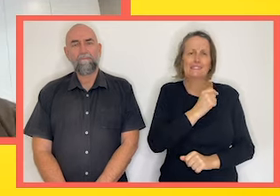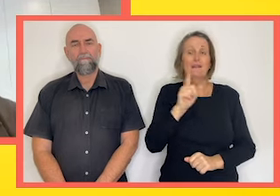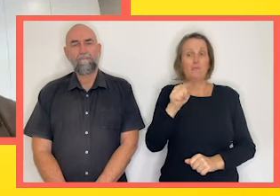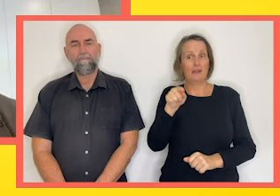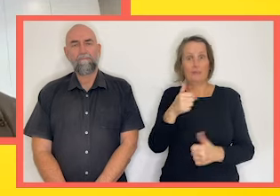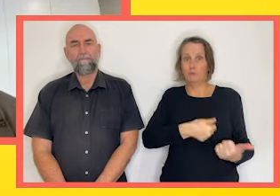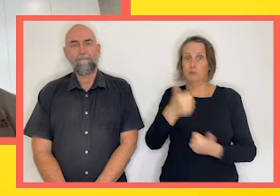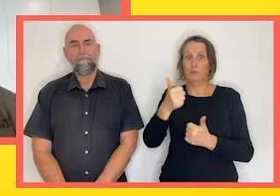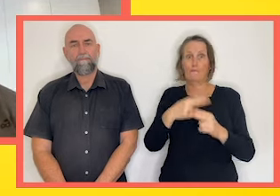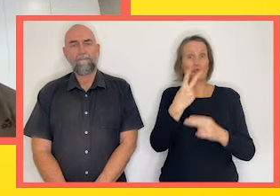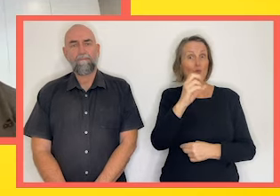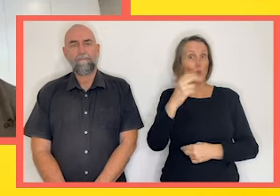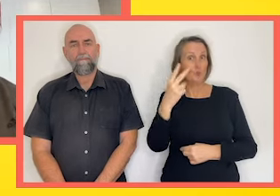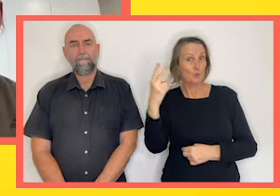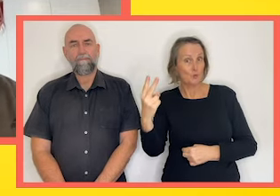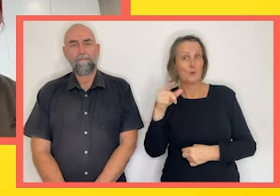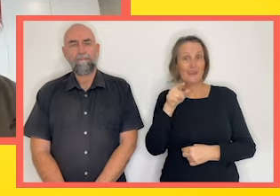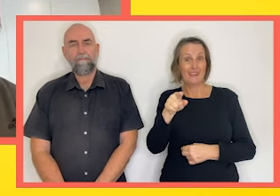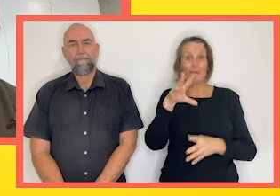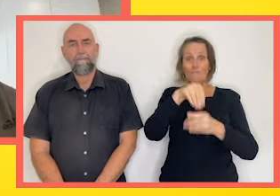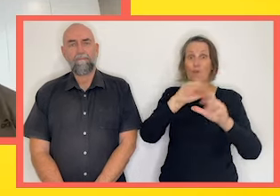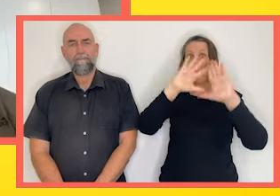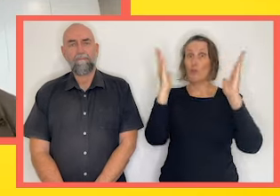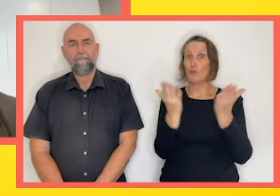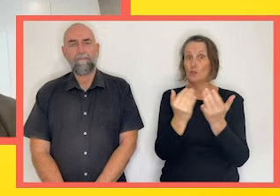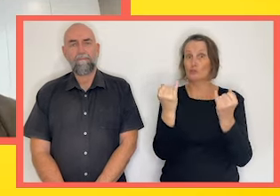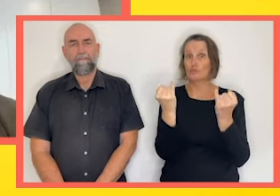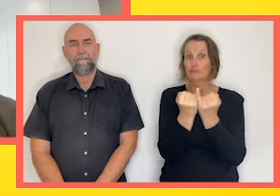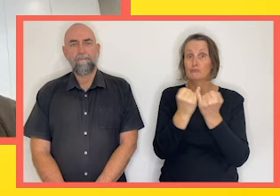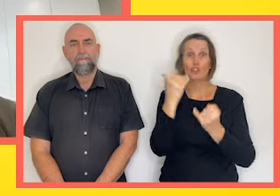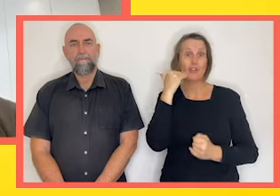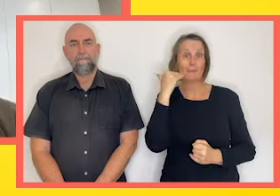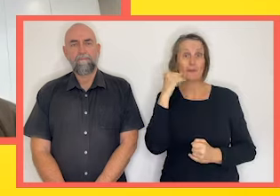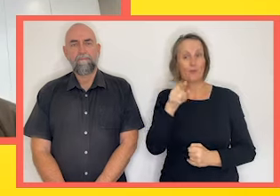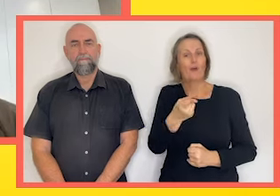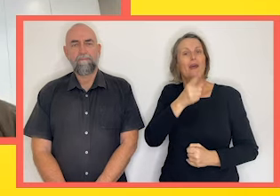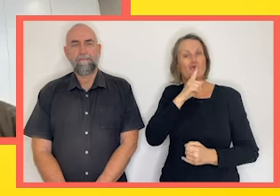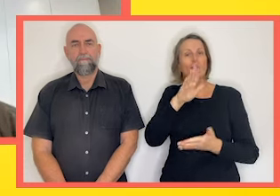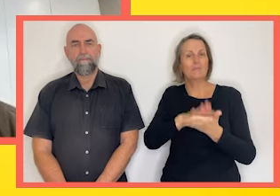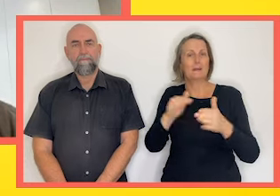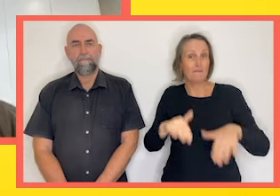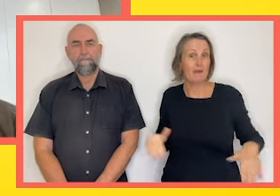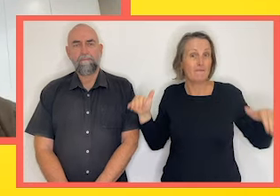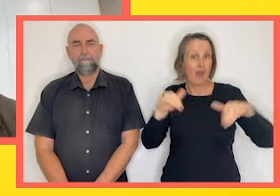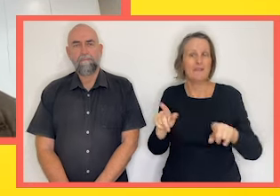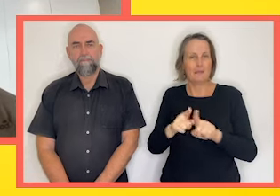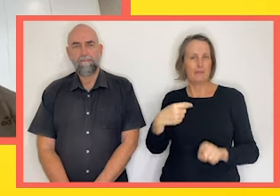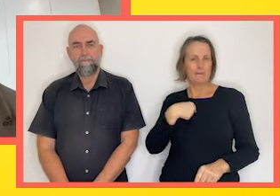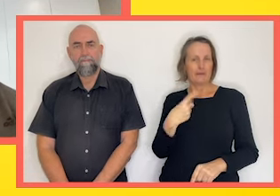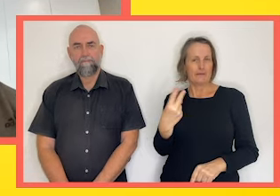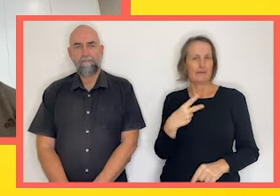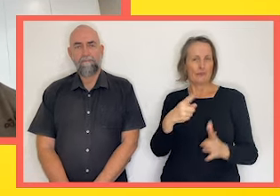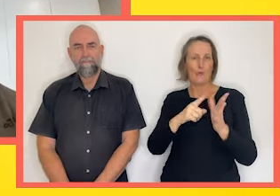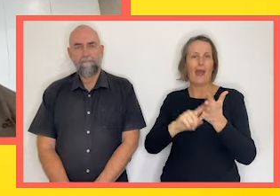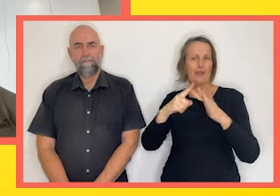really well. In 2022, he made his debut at World Champs. So he's also a 100 butterfly in the S10 division, same as me. So